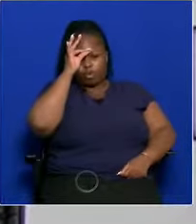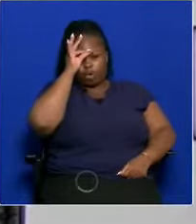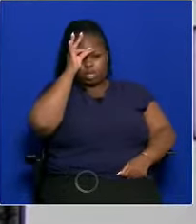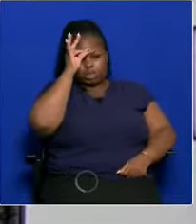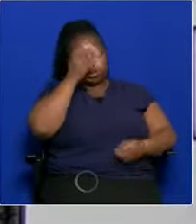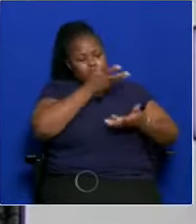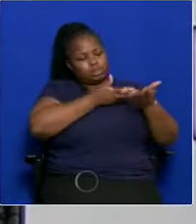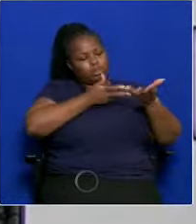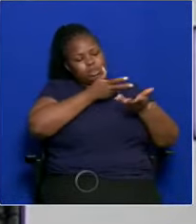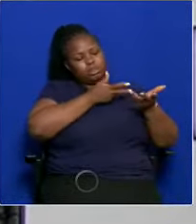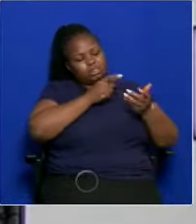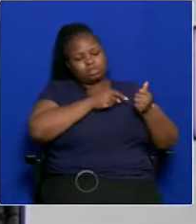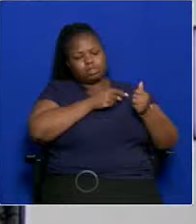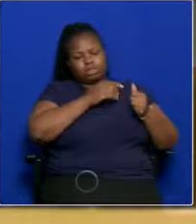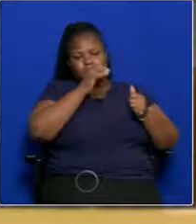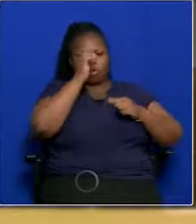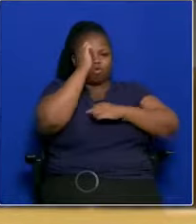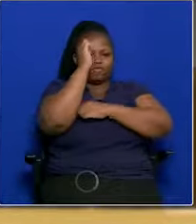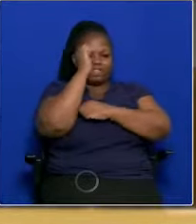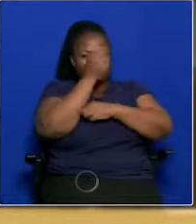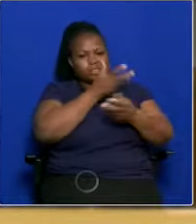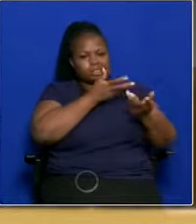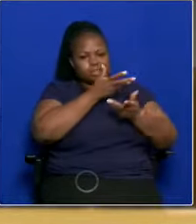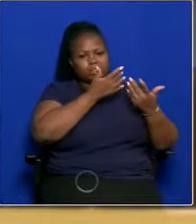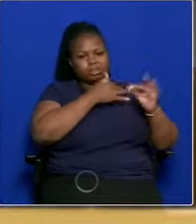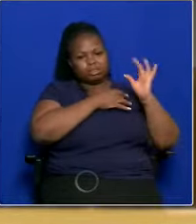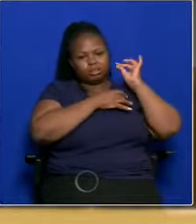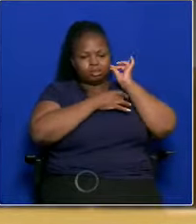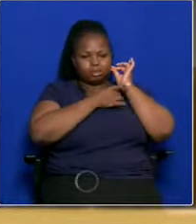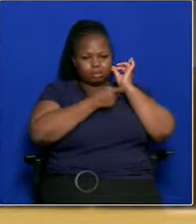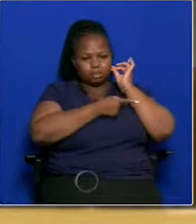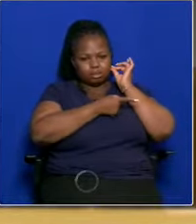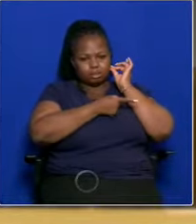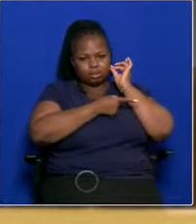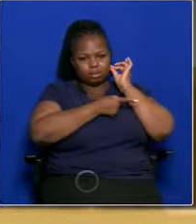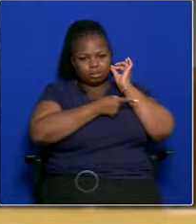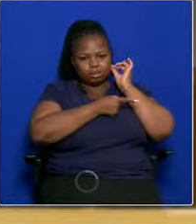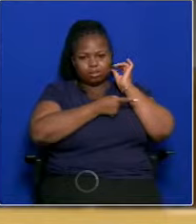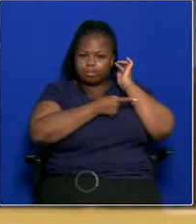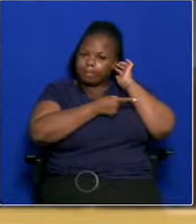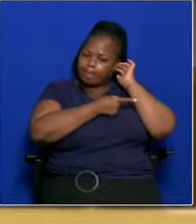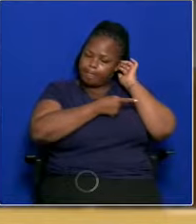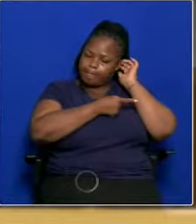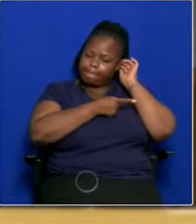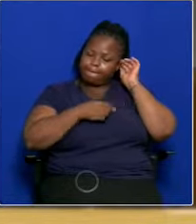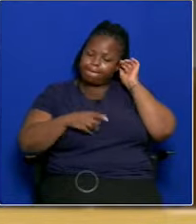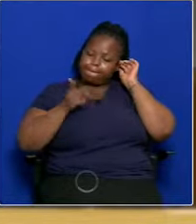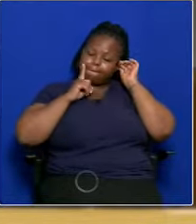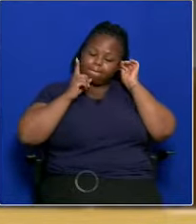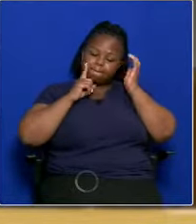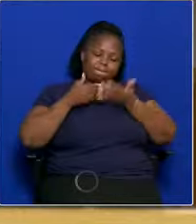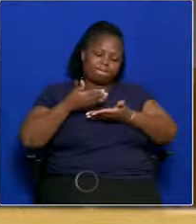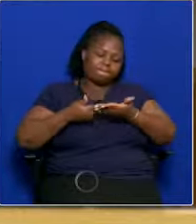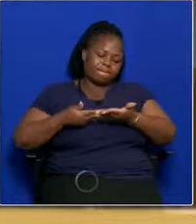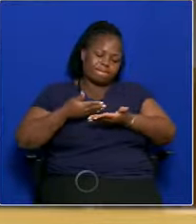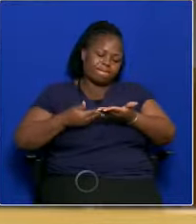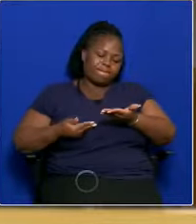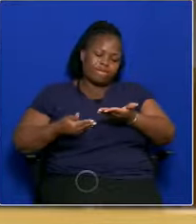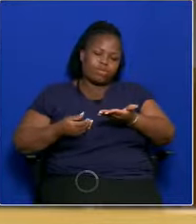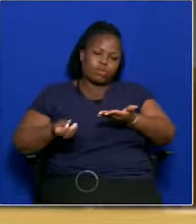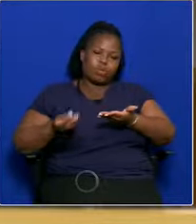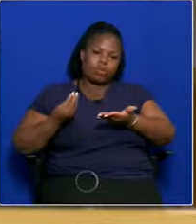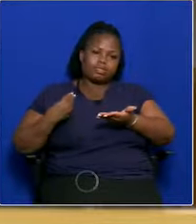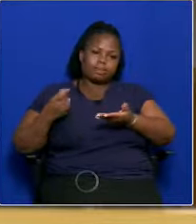offices. Okay. You see, if you look at your WhatsApp exchanges